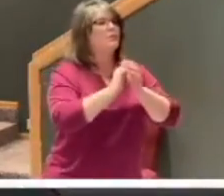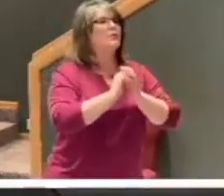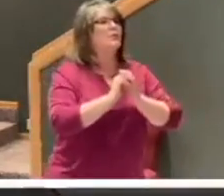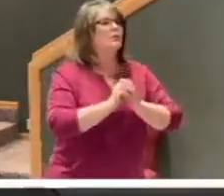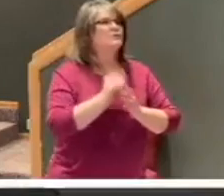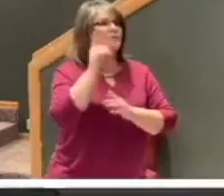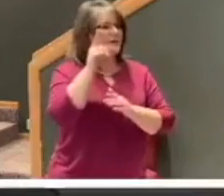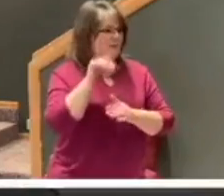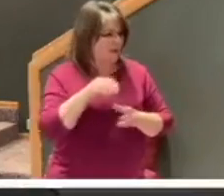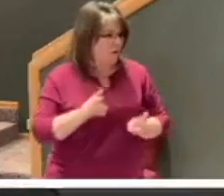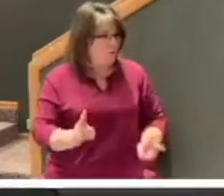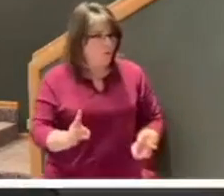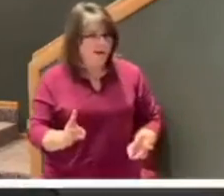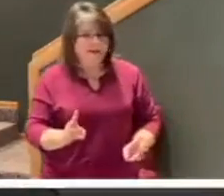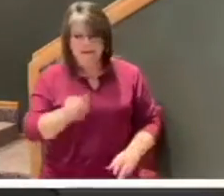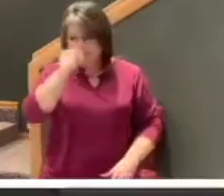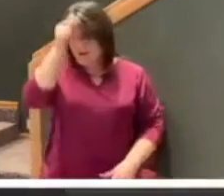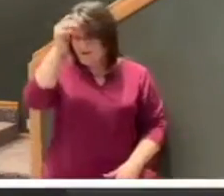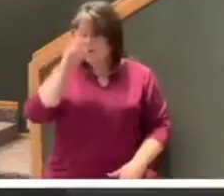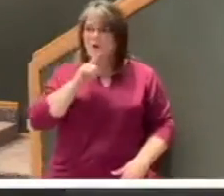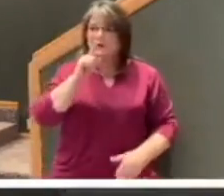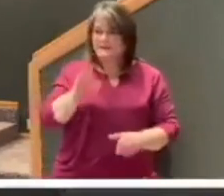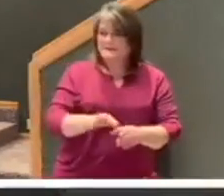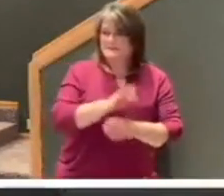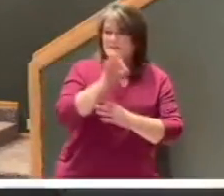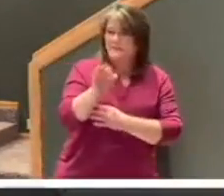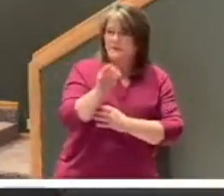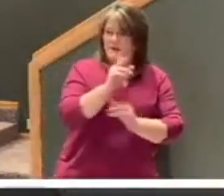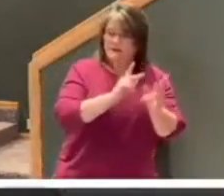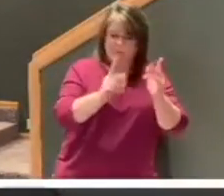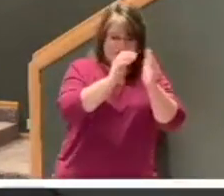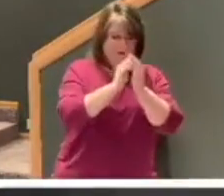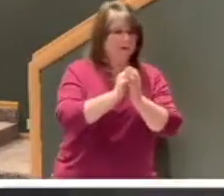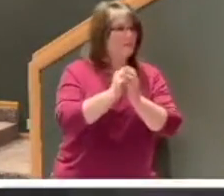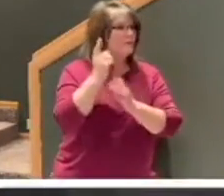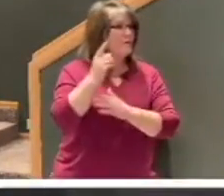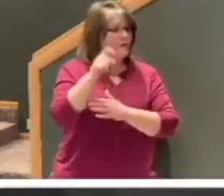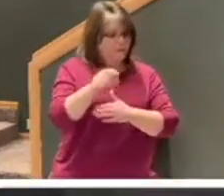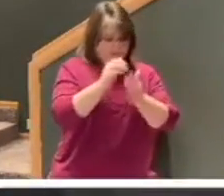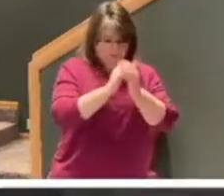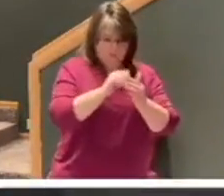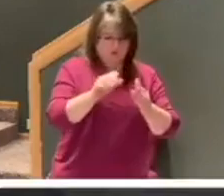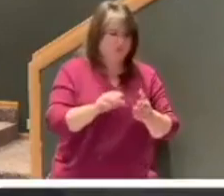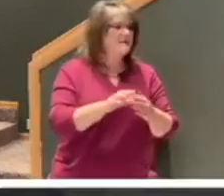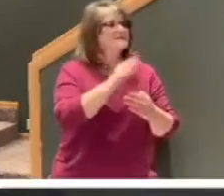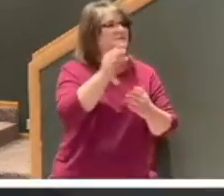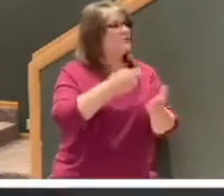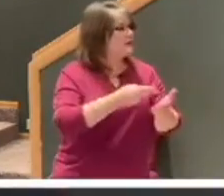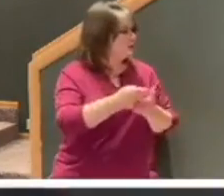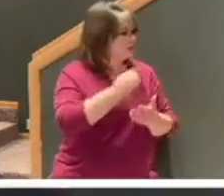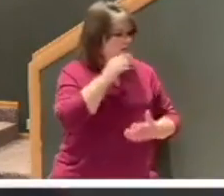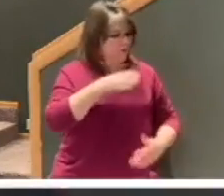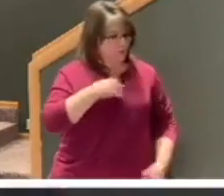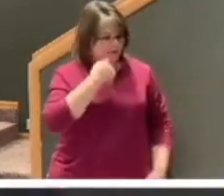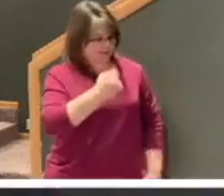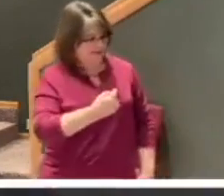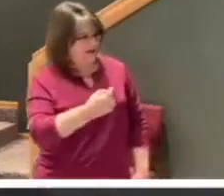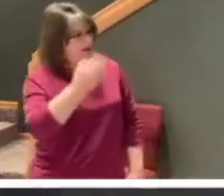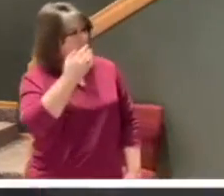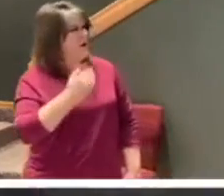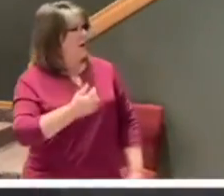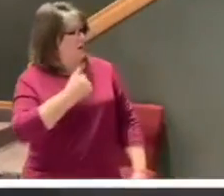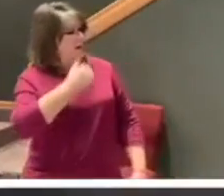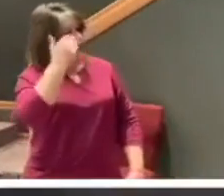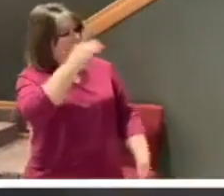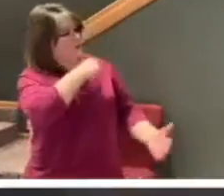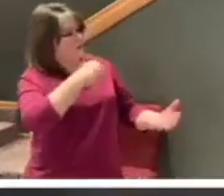way. For God is spirit, and those who worship him must worship him in spirit and in truth. The woman said, well, I know the